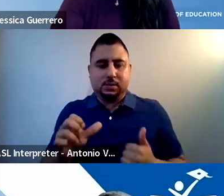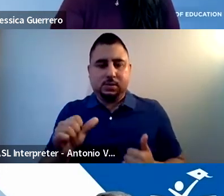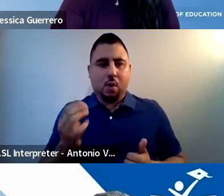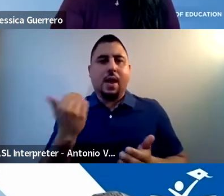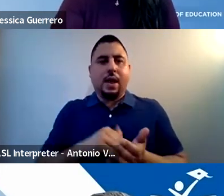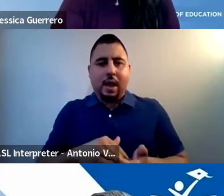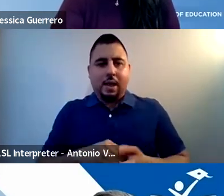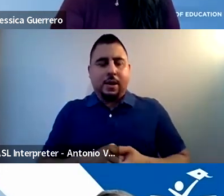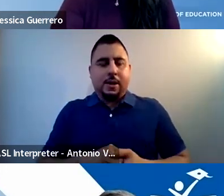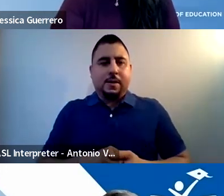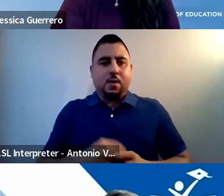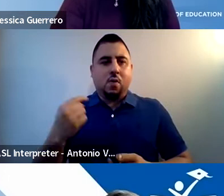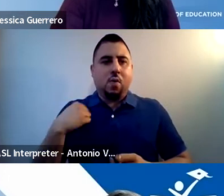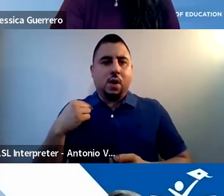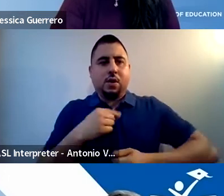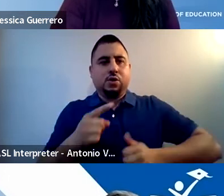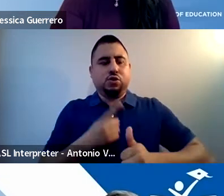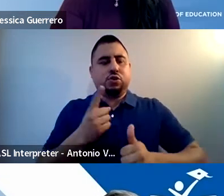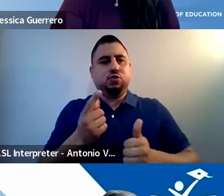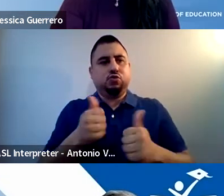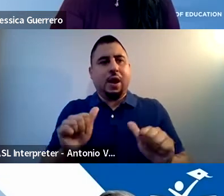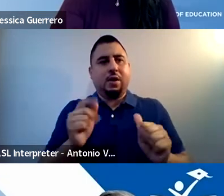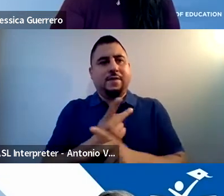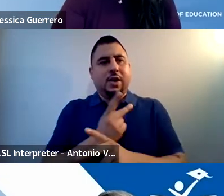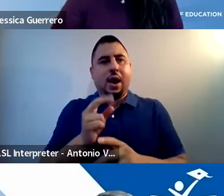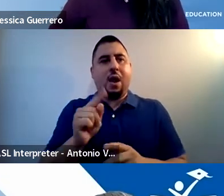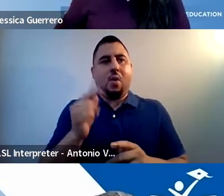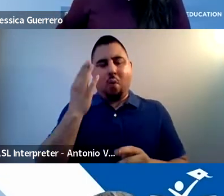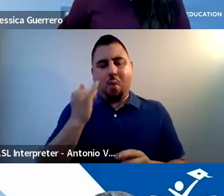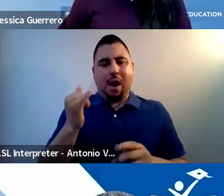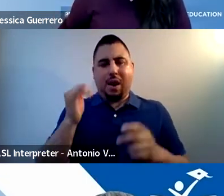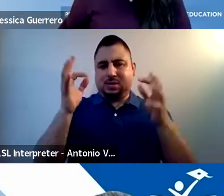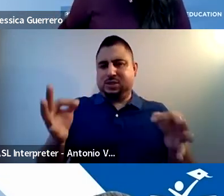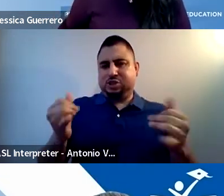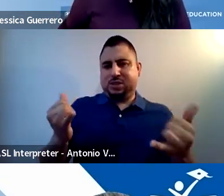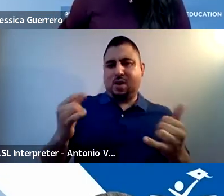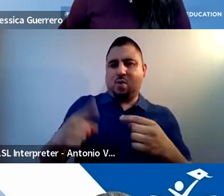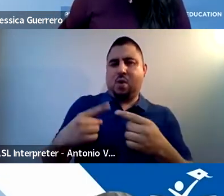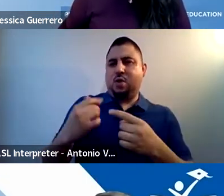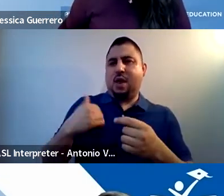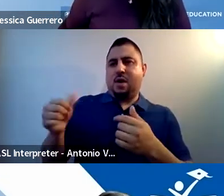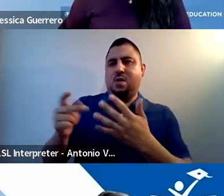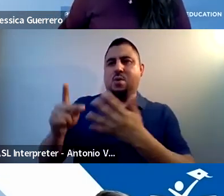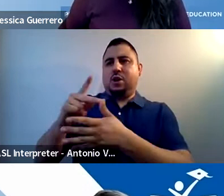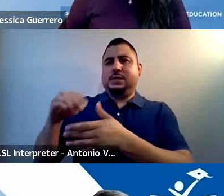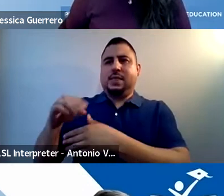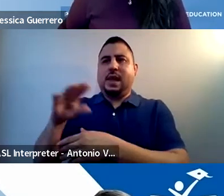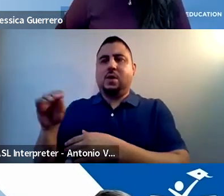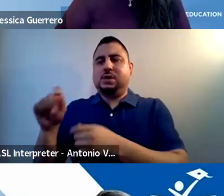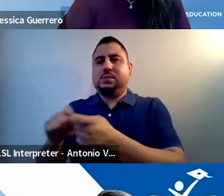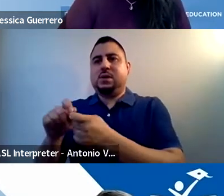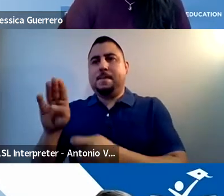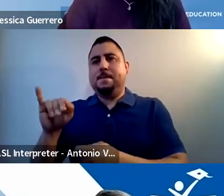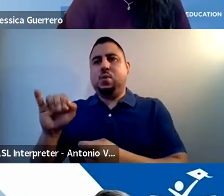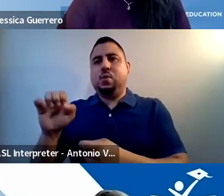again, we're just trying to figure out why is this being a decision now when you have other priorities in the county, specifically at Bowie